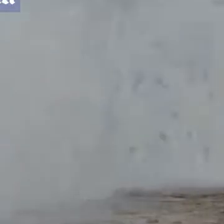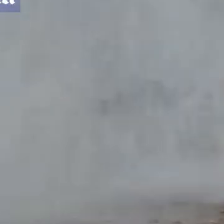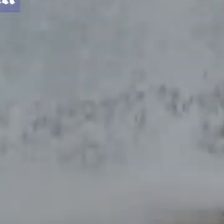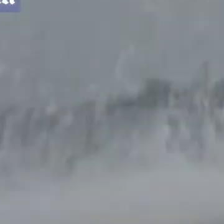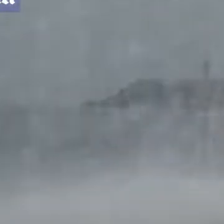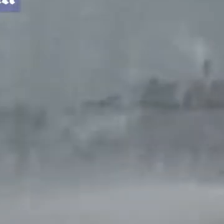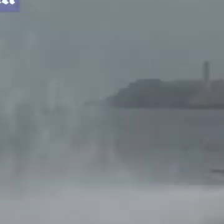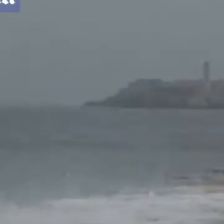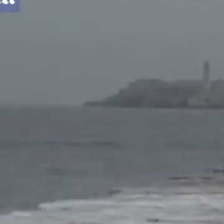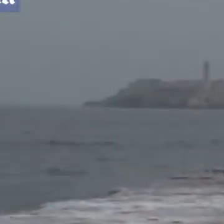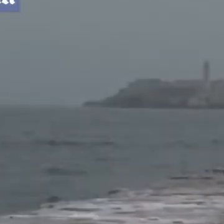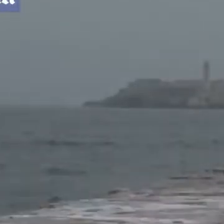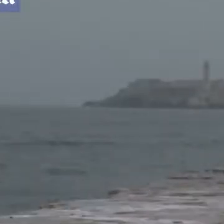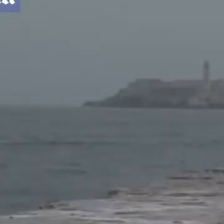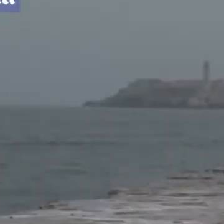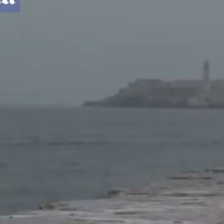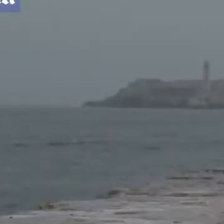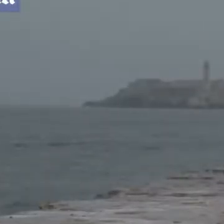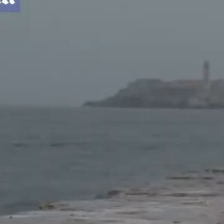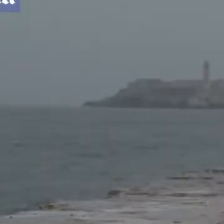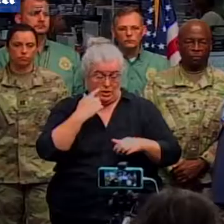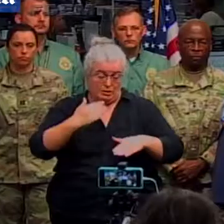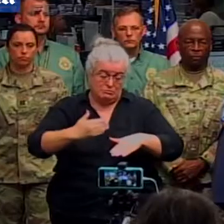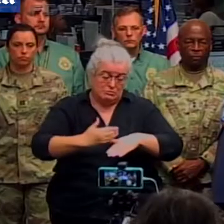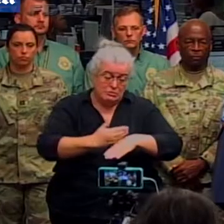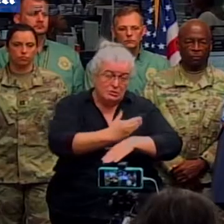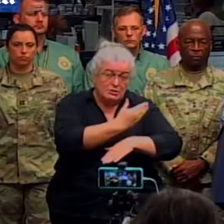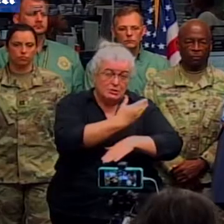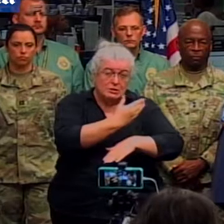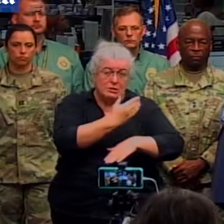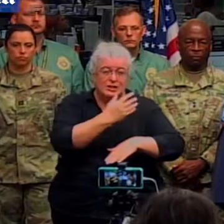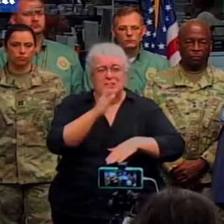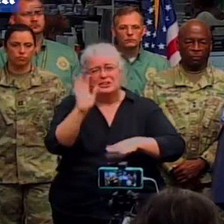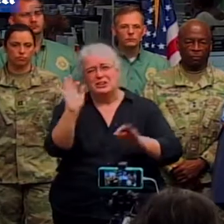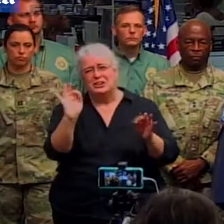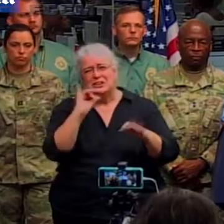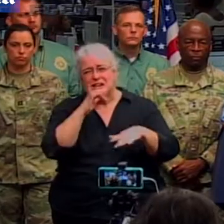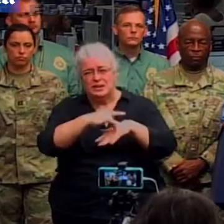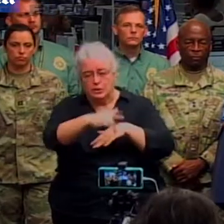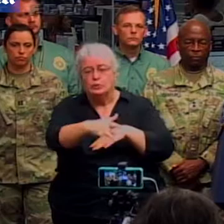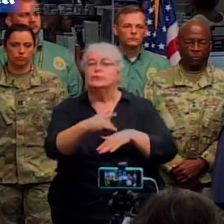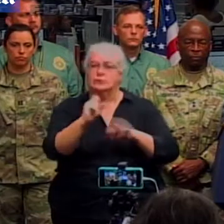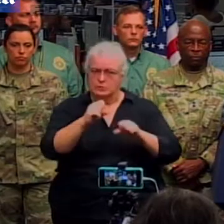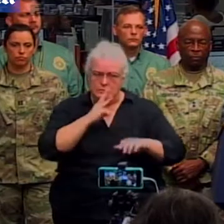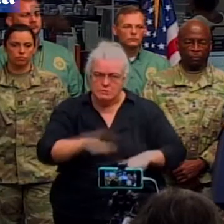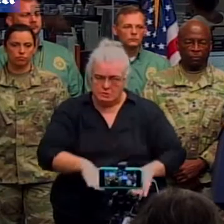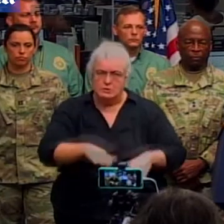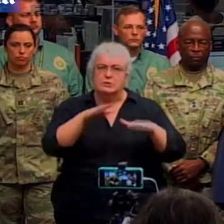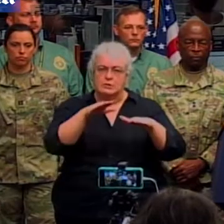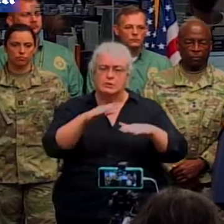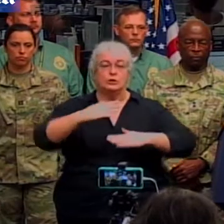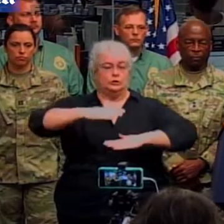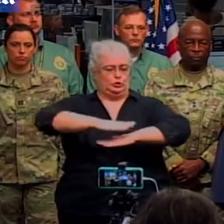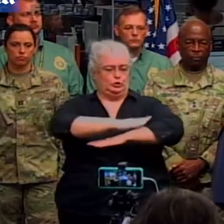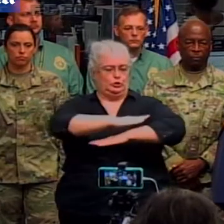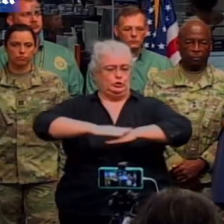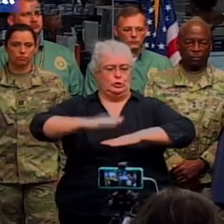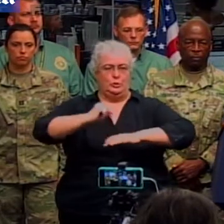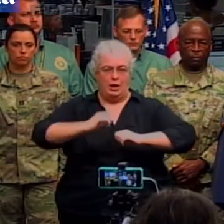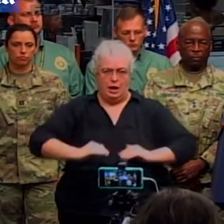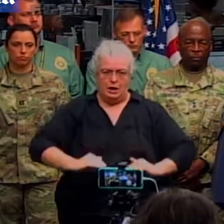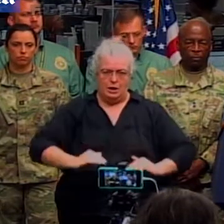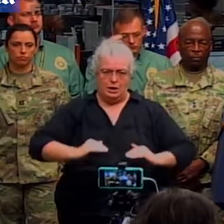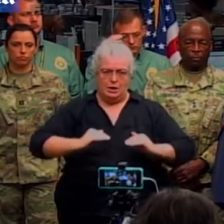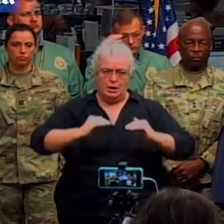hour and devastating storm surge. The National Hurricane Center is forecasting storm surge to be between 8